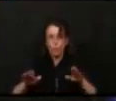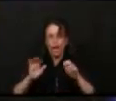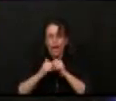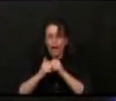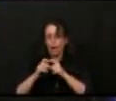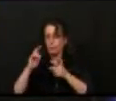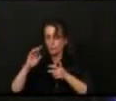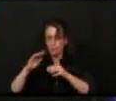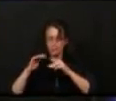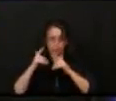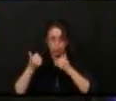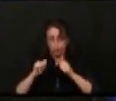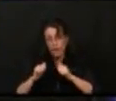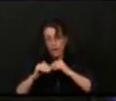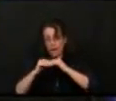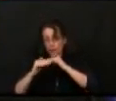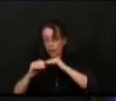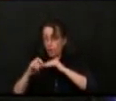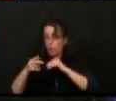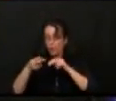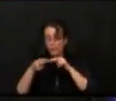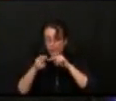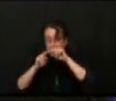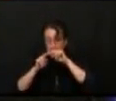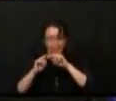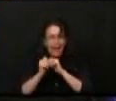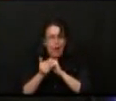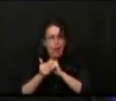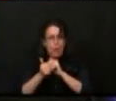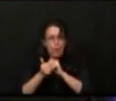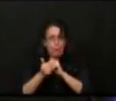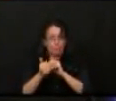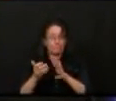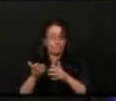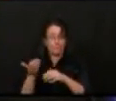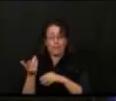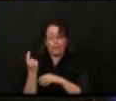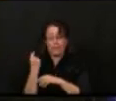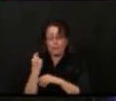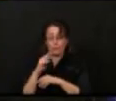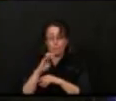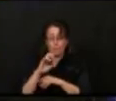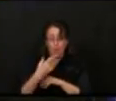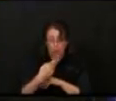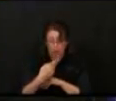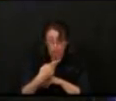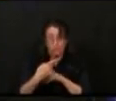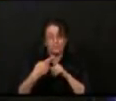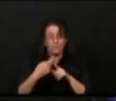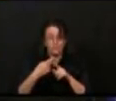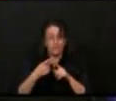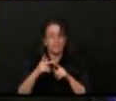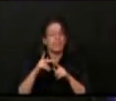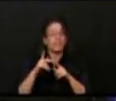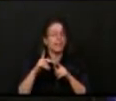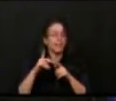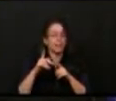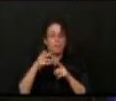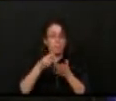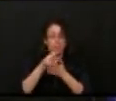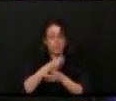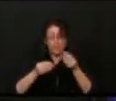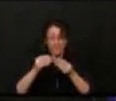And when the budget was rejected in March, we looked at the potential of service cuts, personnel cuts,